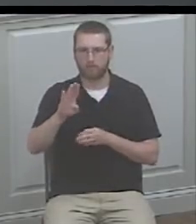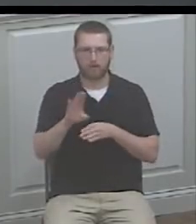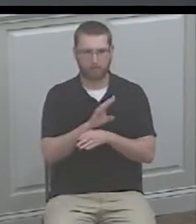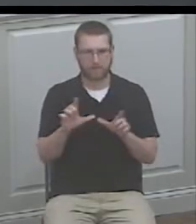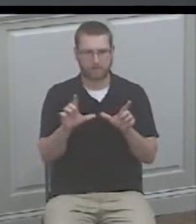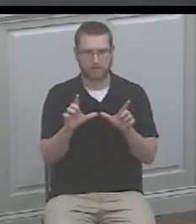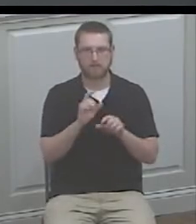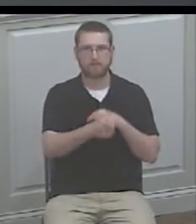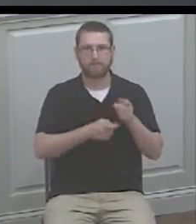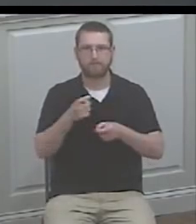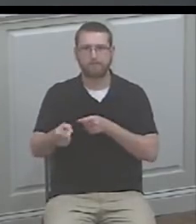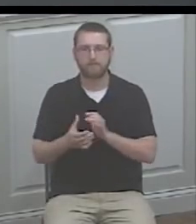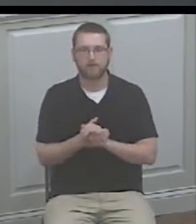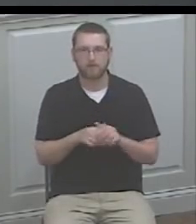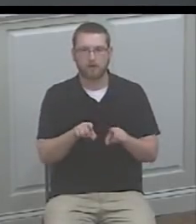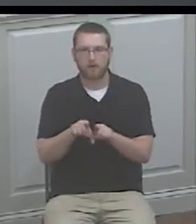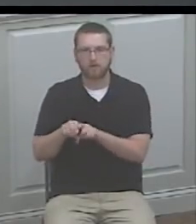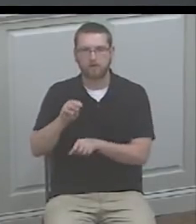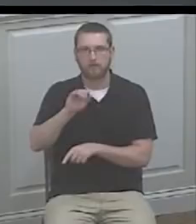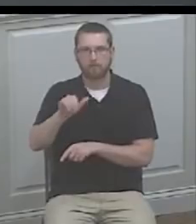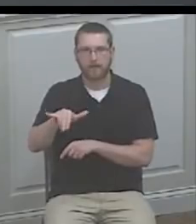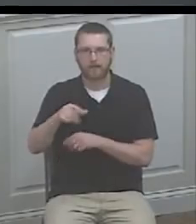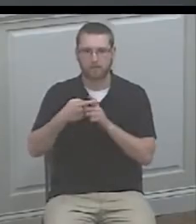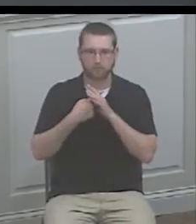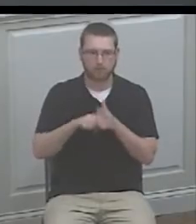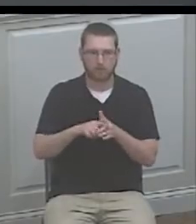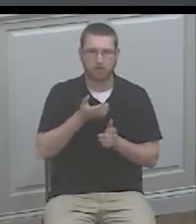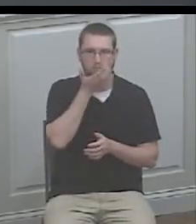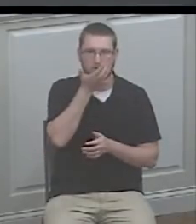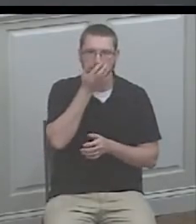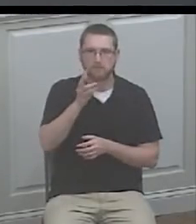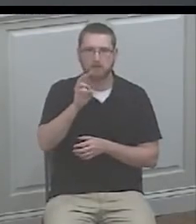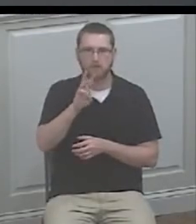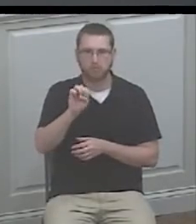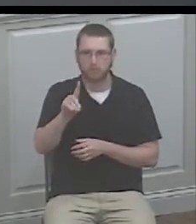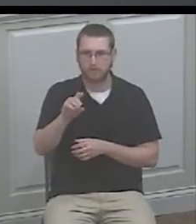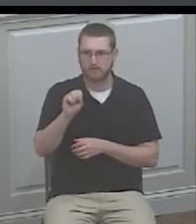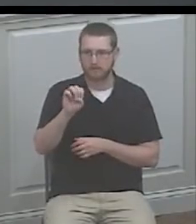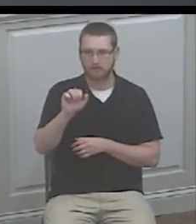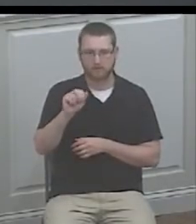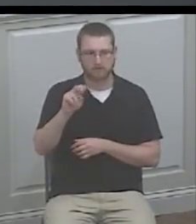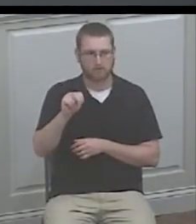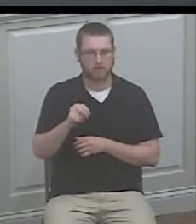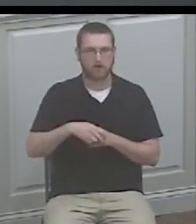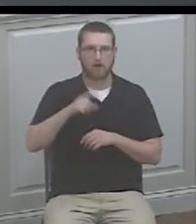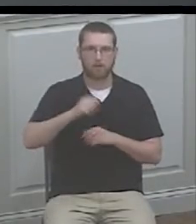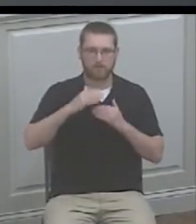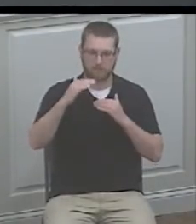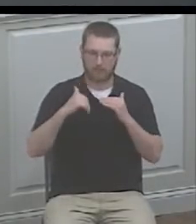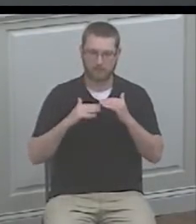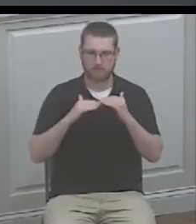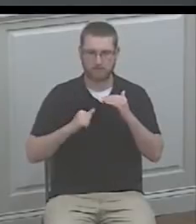licenses. The month of May also started grass and weed season, so everyone needs to keep their grass below 12 inches.